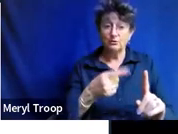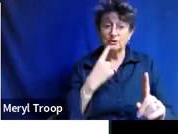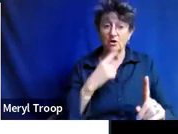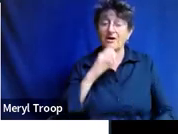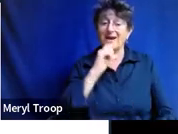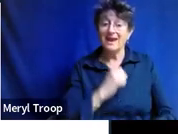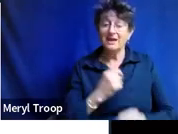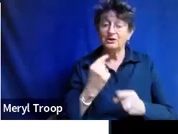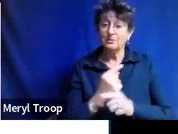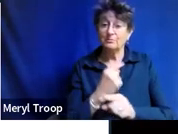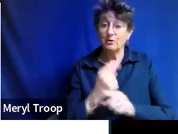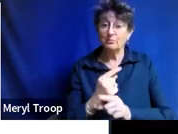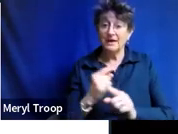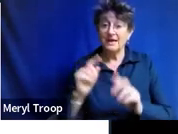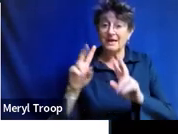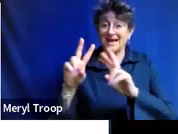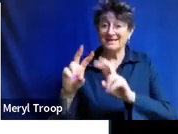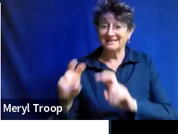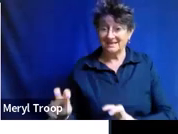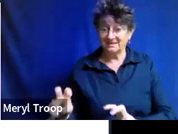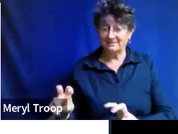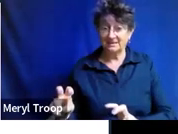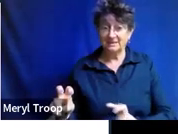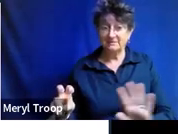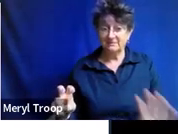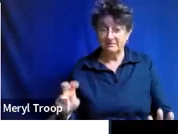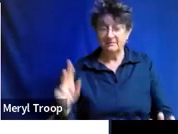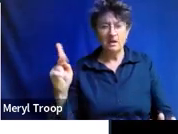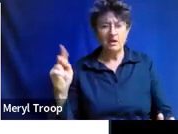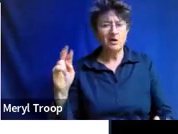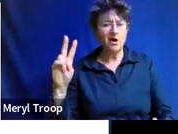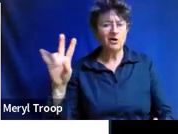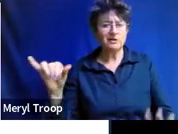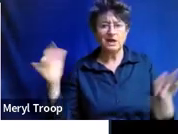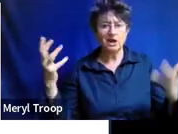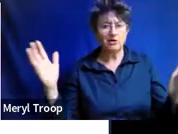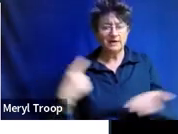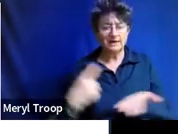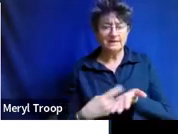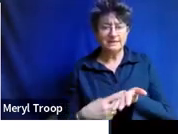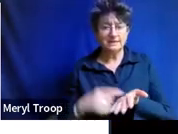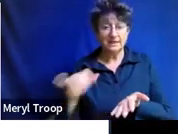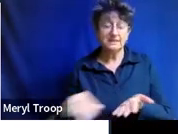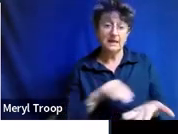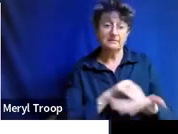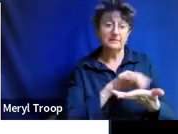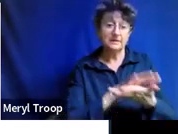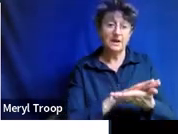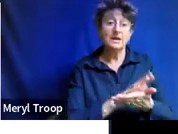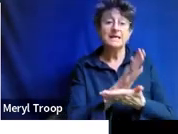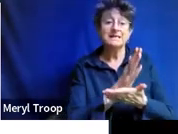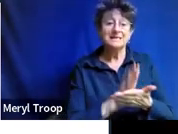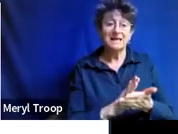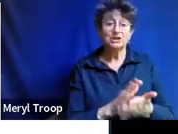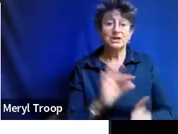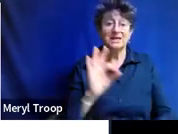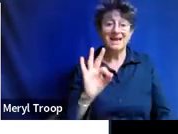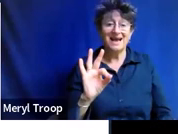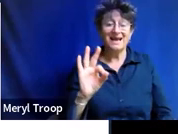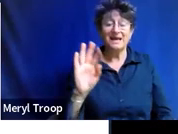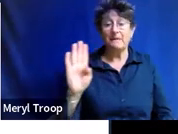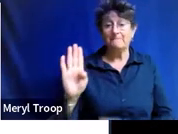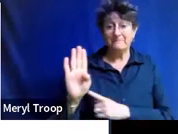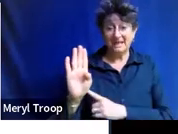assessments, and Carly talked a little bit about that. Those get listed in Section 9B.